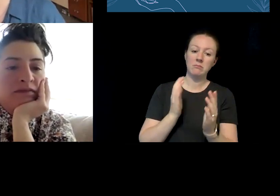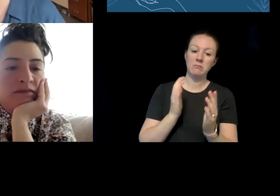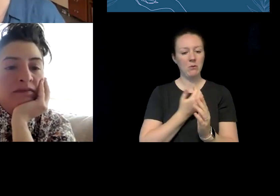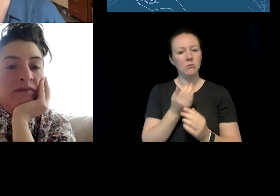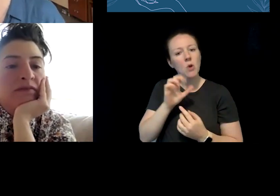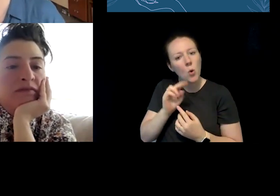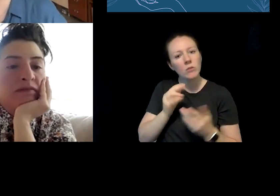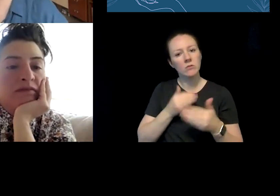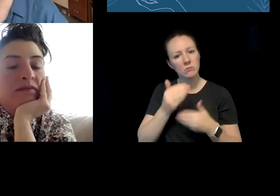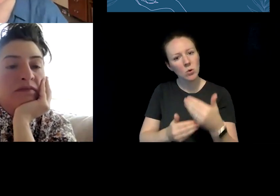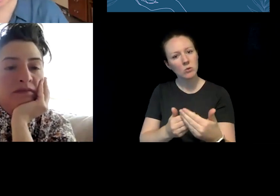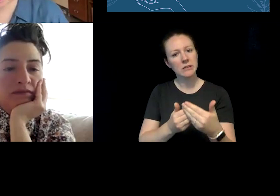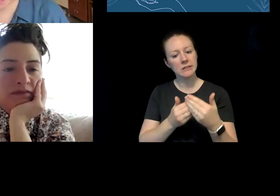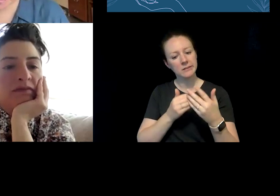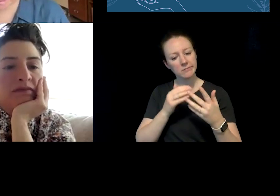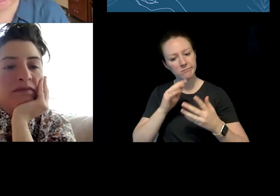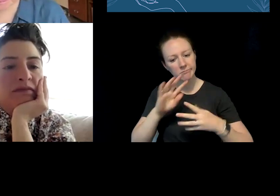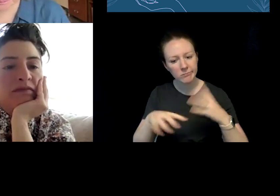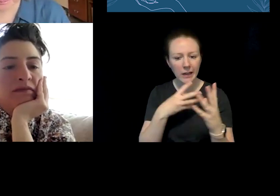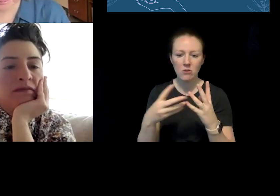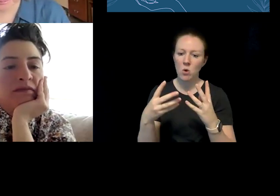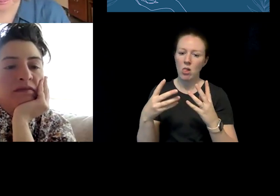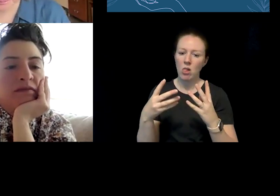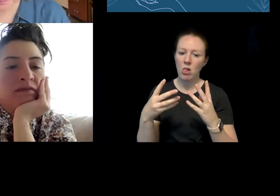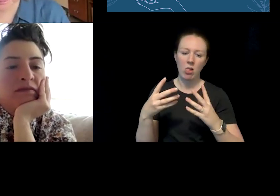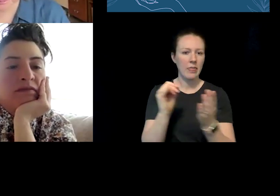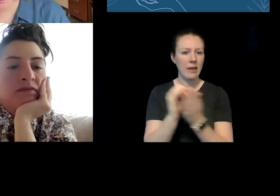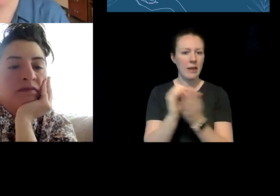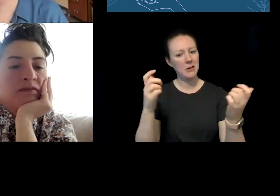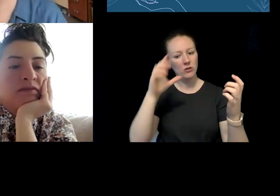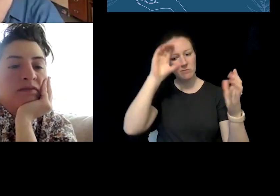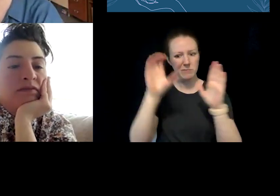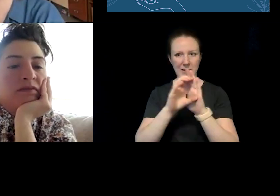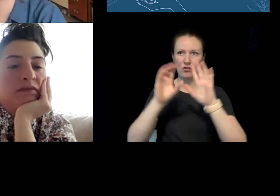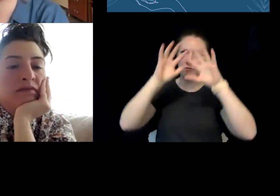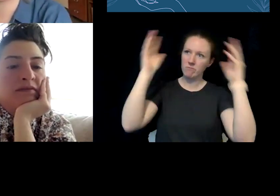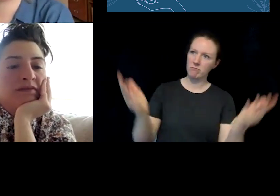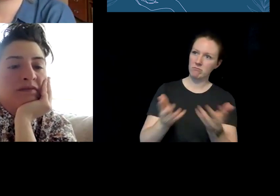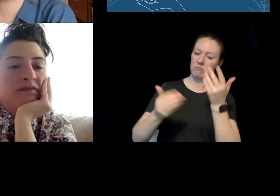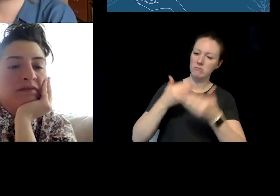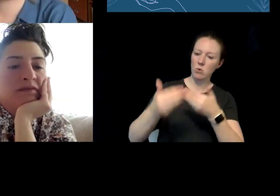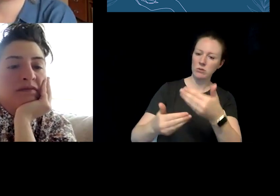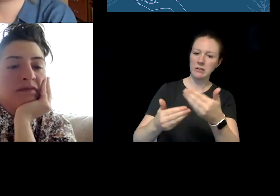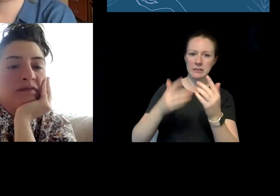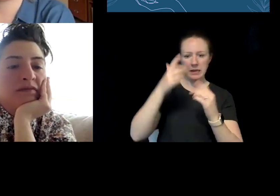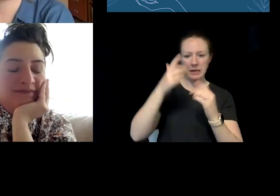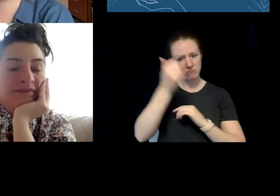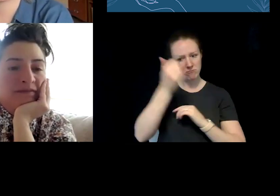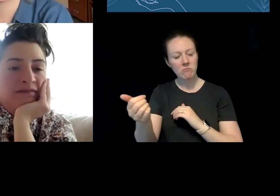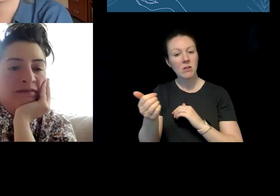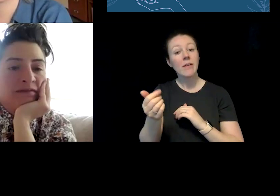know, the kind of bigger picture that you presented to us for this reading series. We'd got to decide how we were going to work.